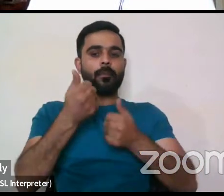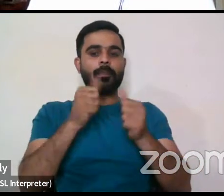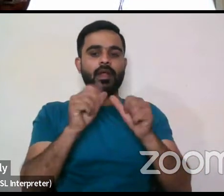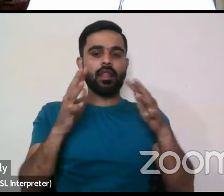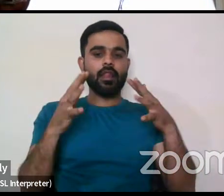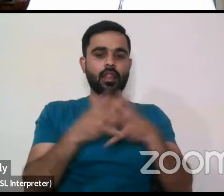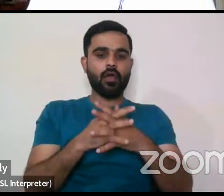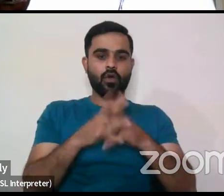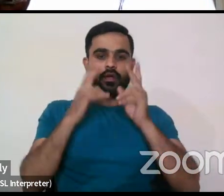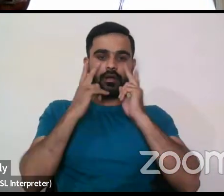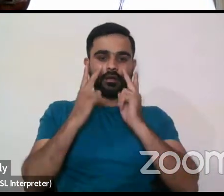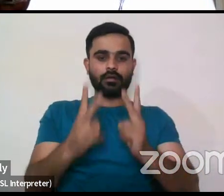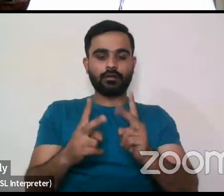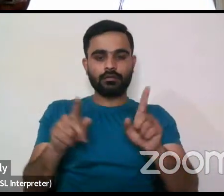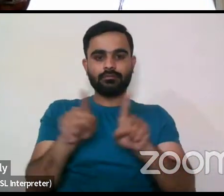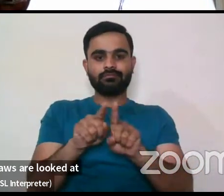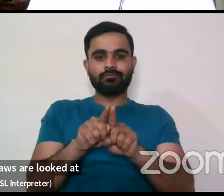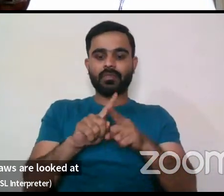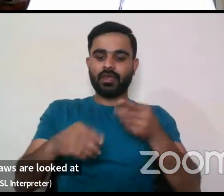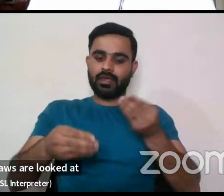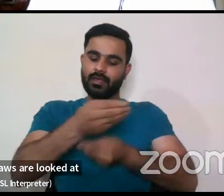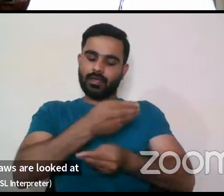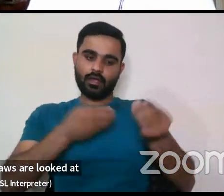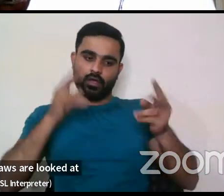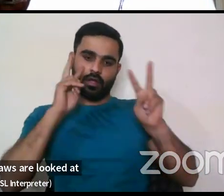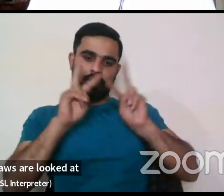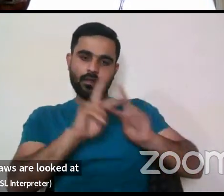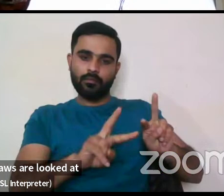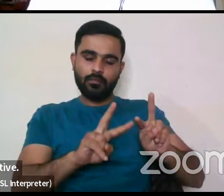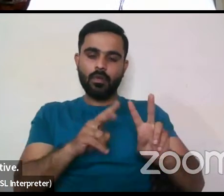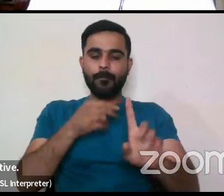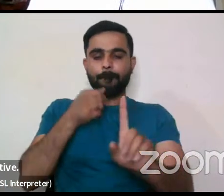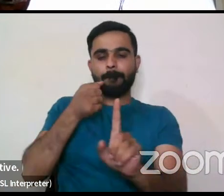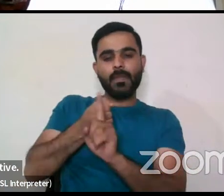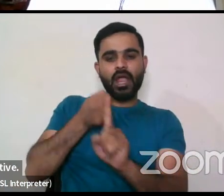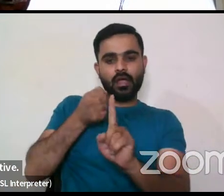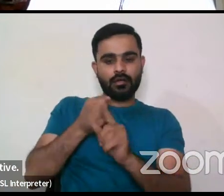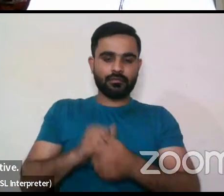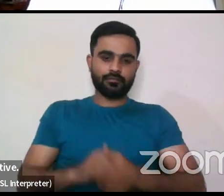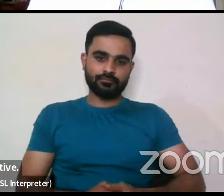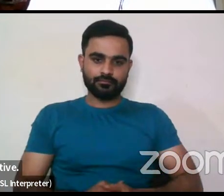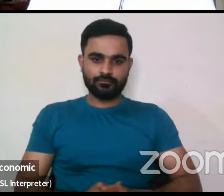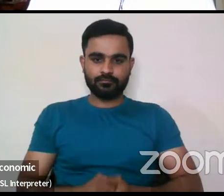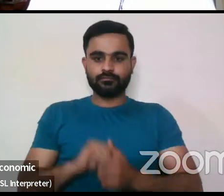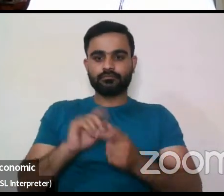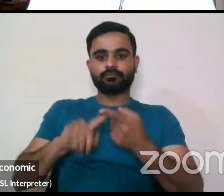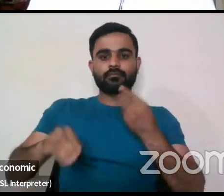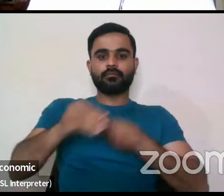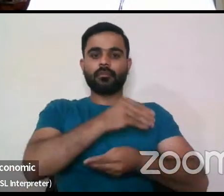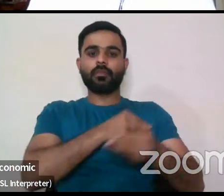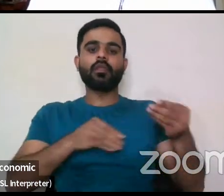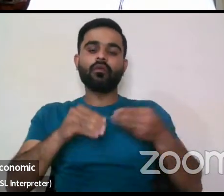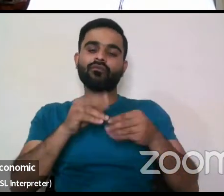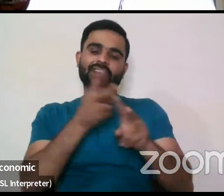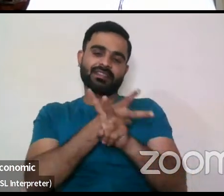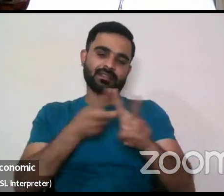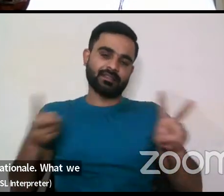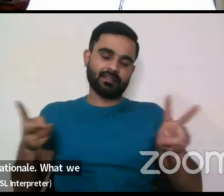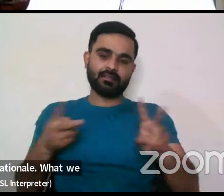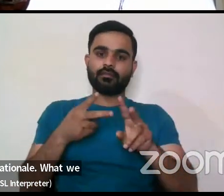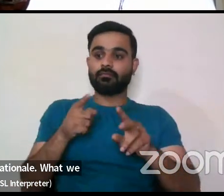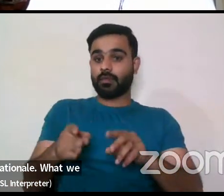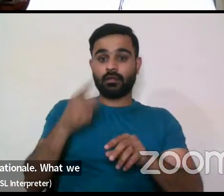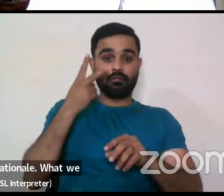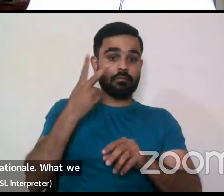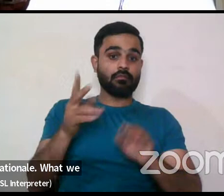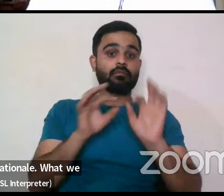at from an economic perspective, their economic impact, their economic rationale. What we don't